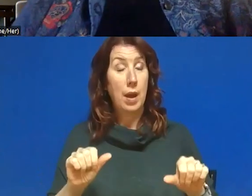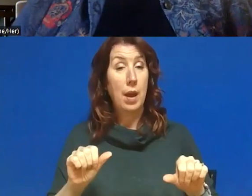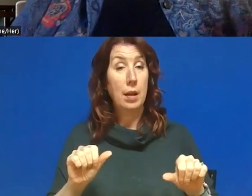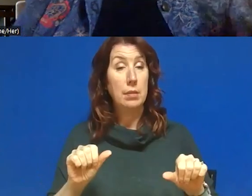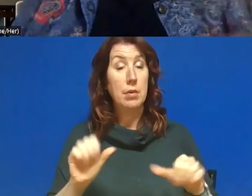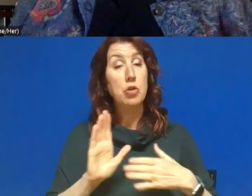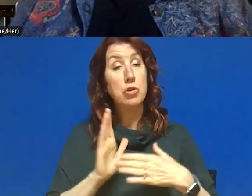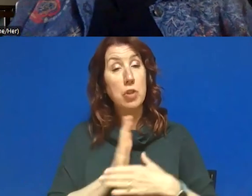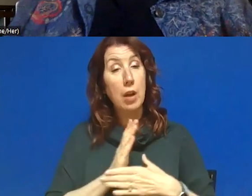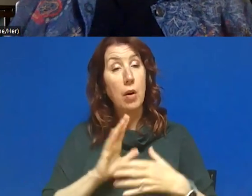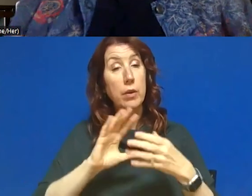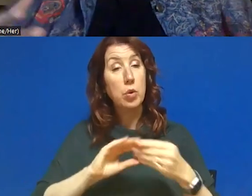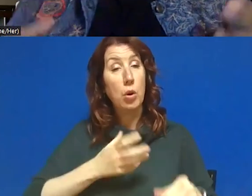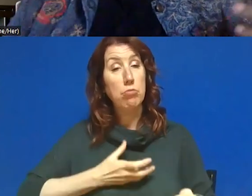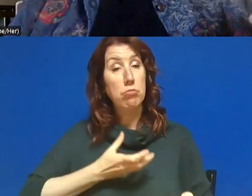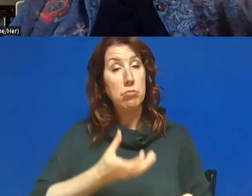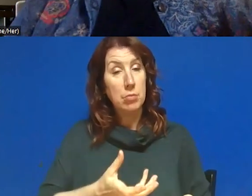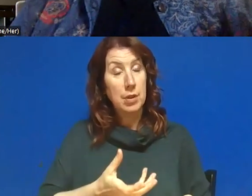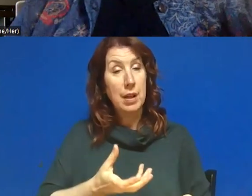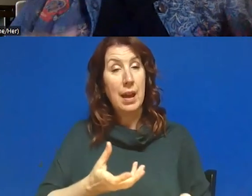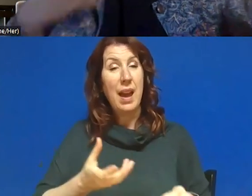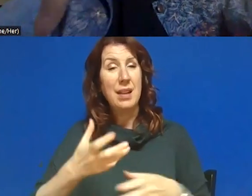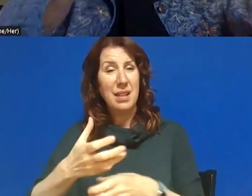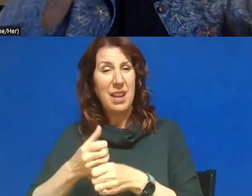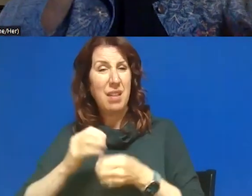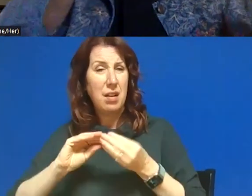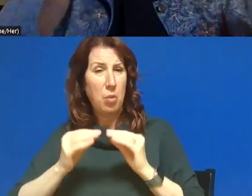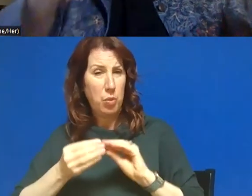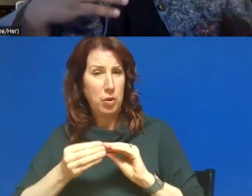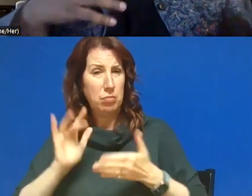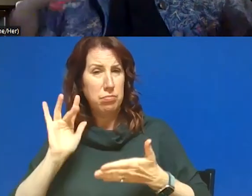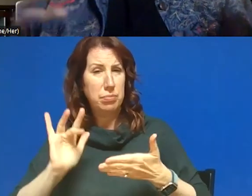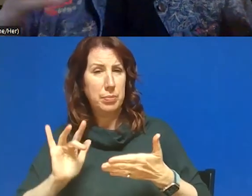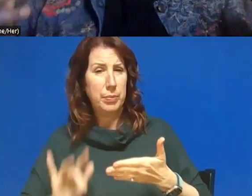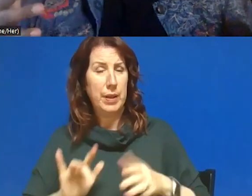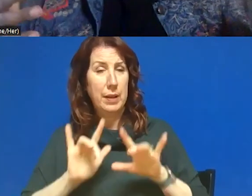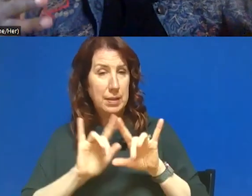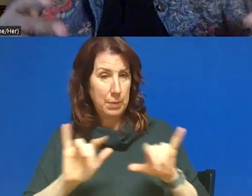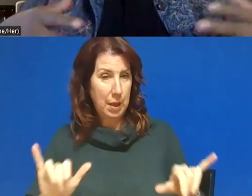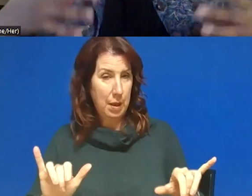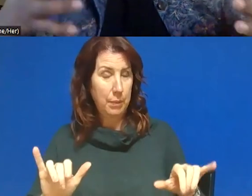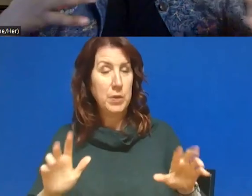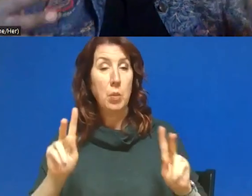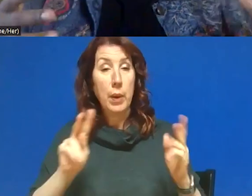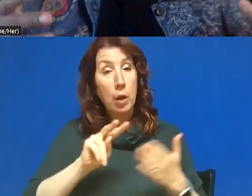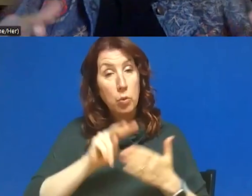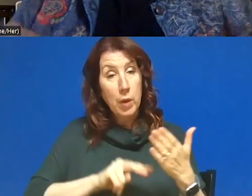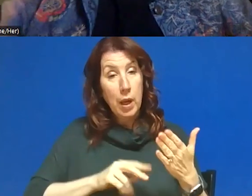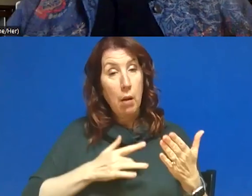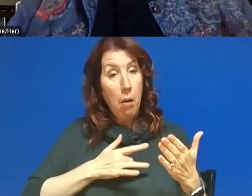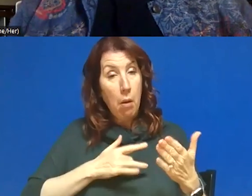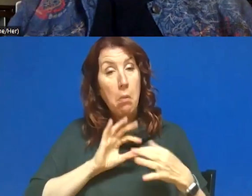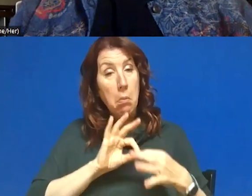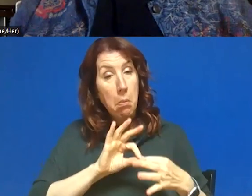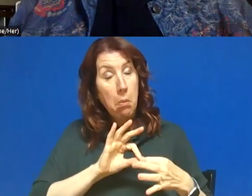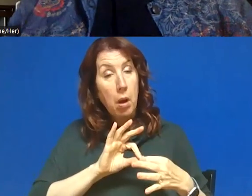story and the numbers. So you could get the personal story to for everybody to relate to one another and to speak their truth, but you get